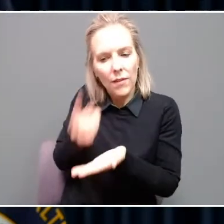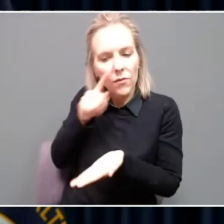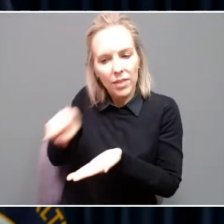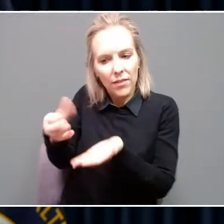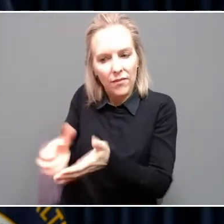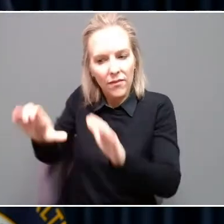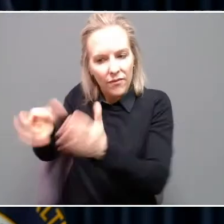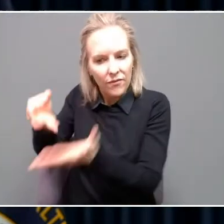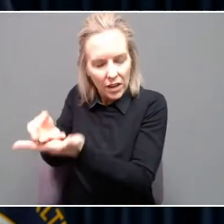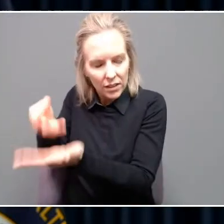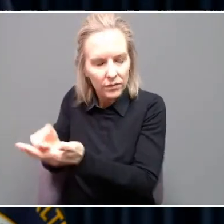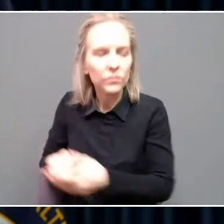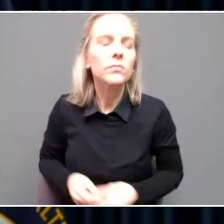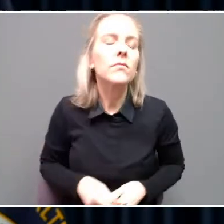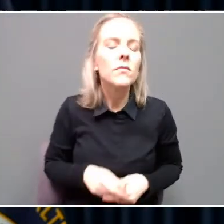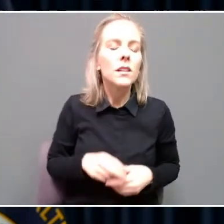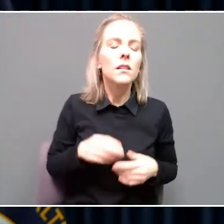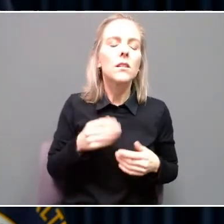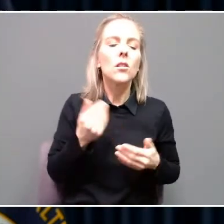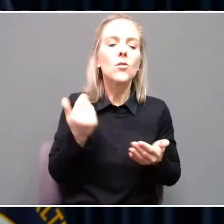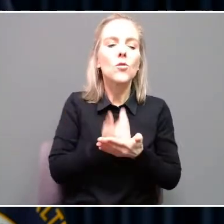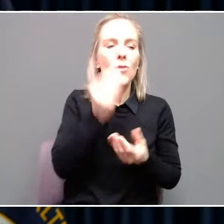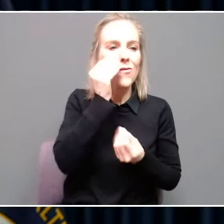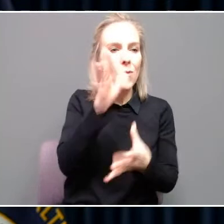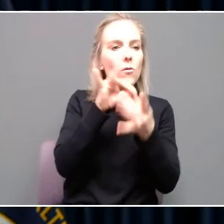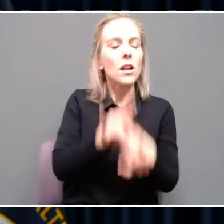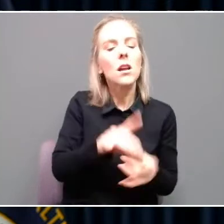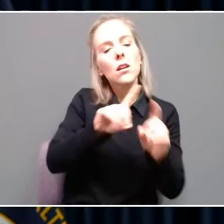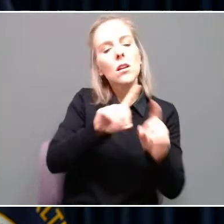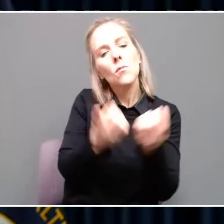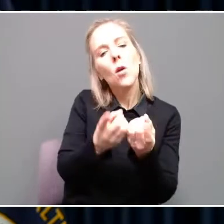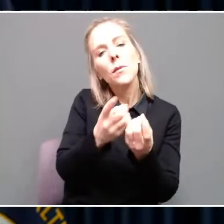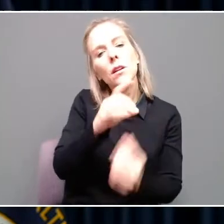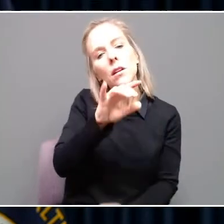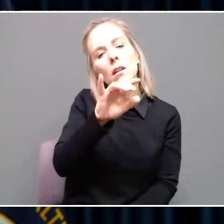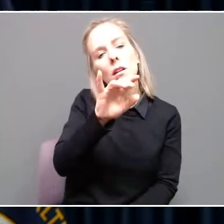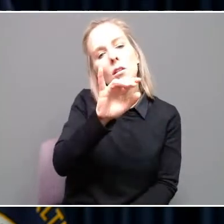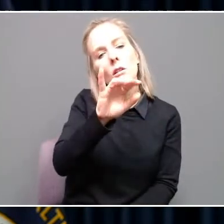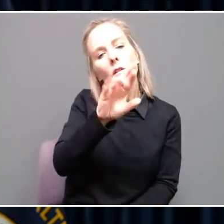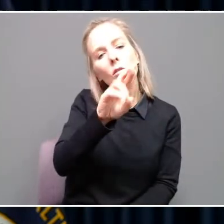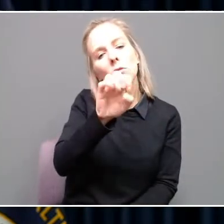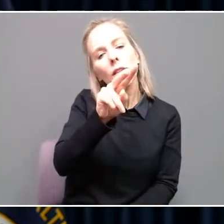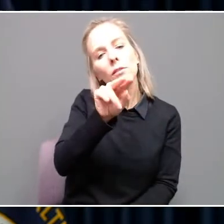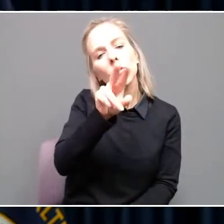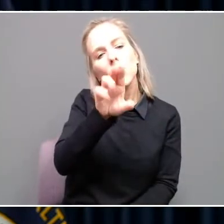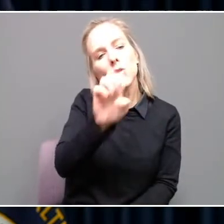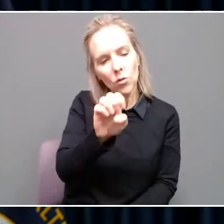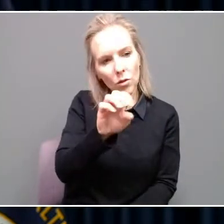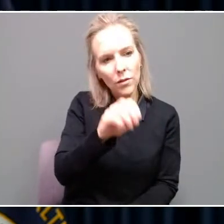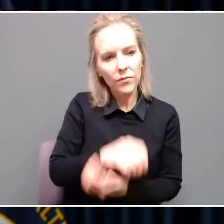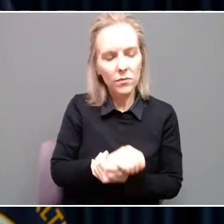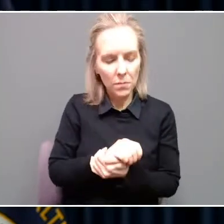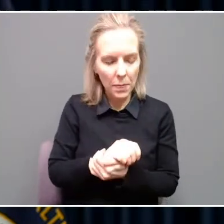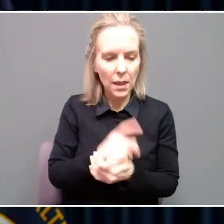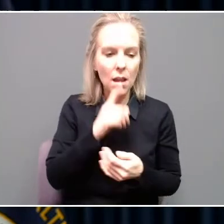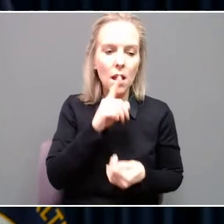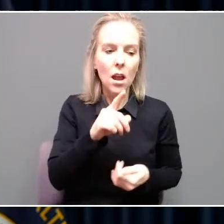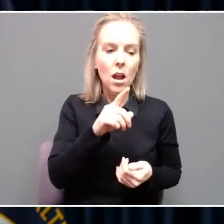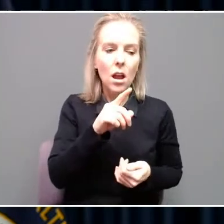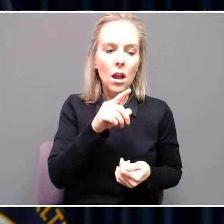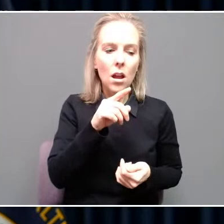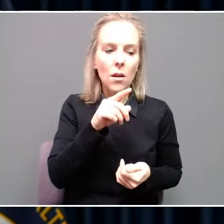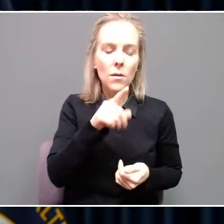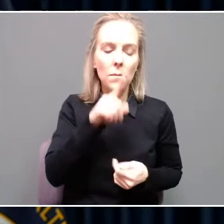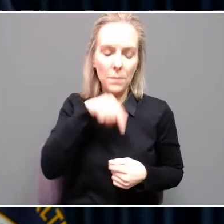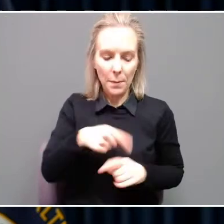update on Department of Revenue offering tax filing assistance. As we are now well within the month of January,